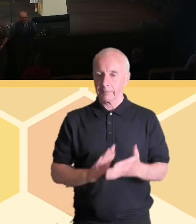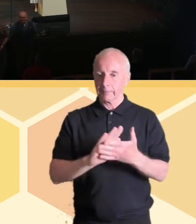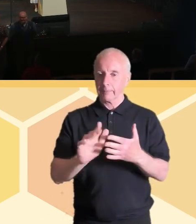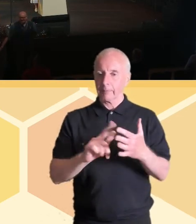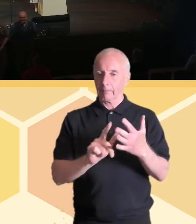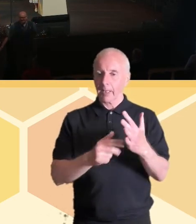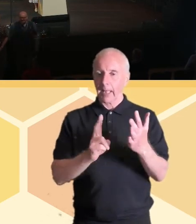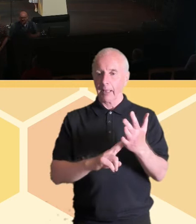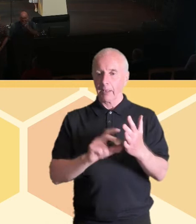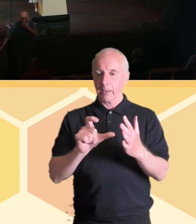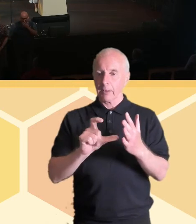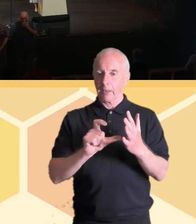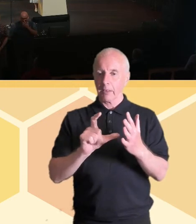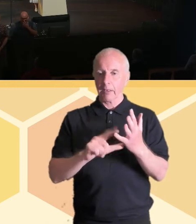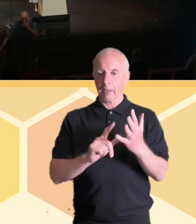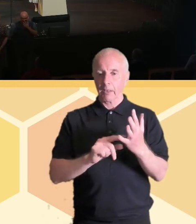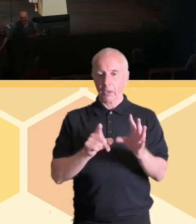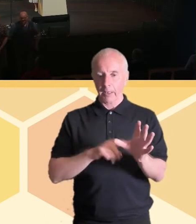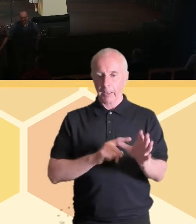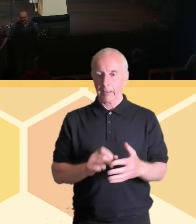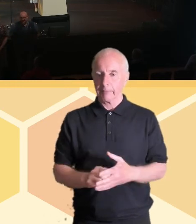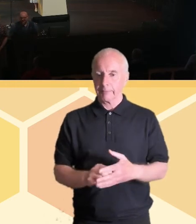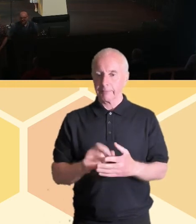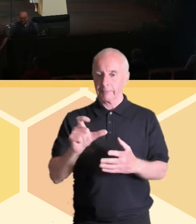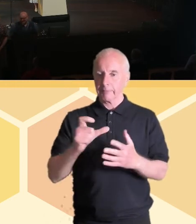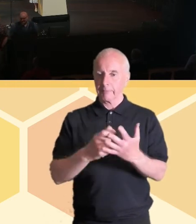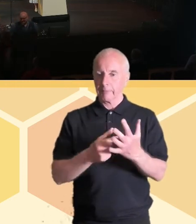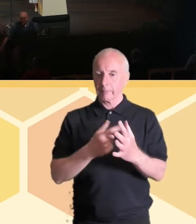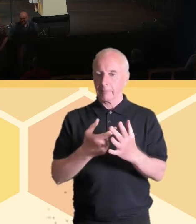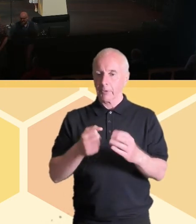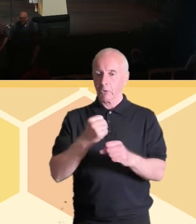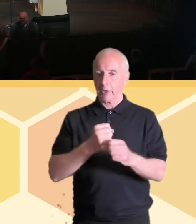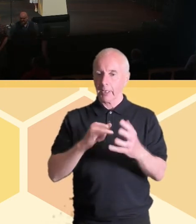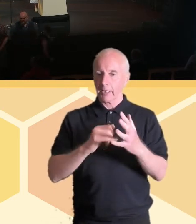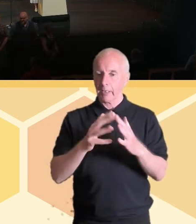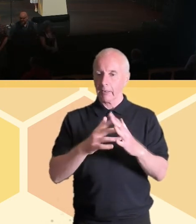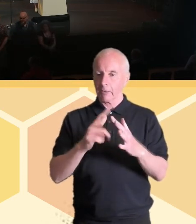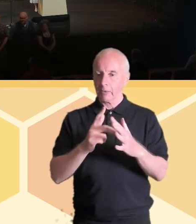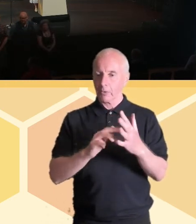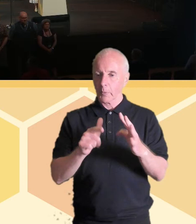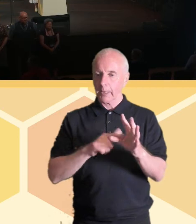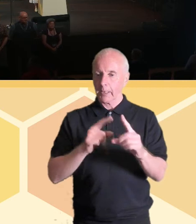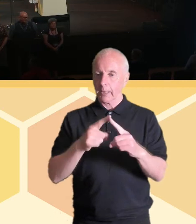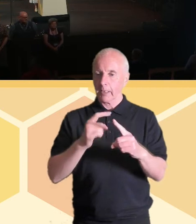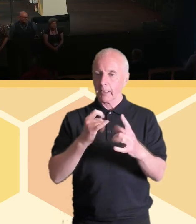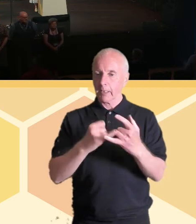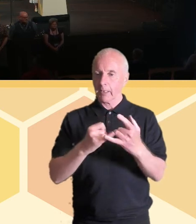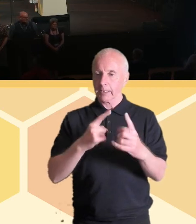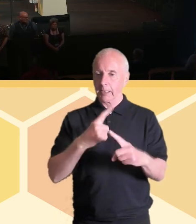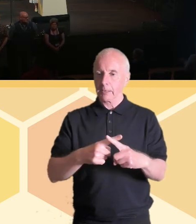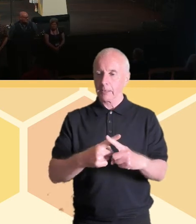Mrs. Helen Cully, the Reverend Craig Sweeney Essex.